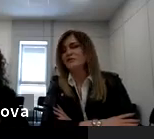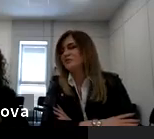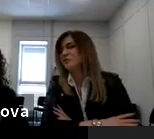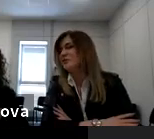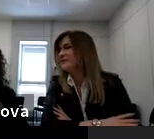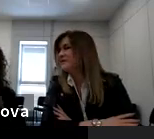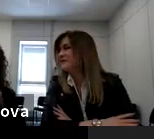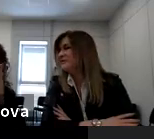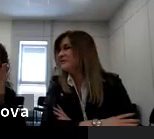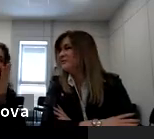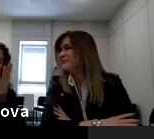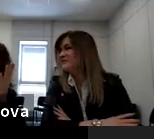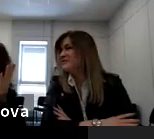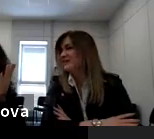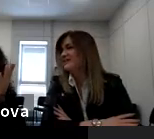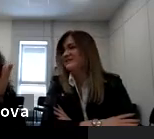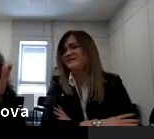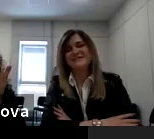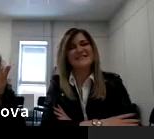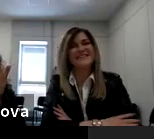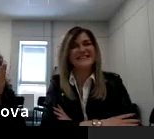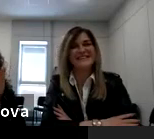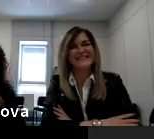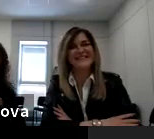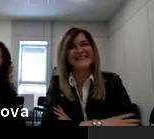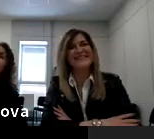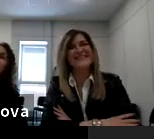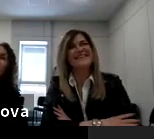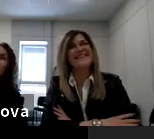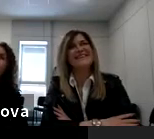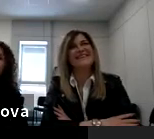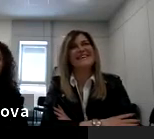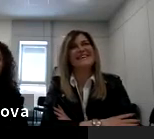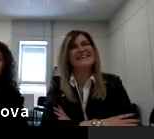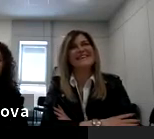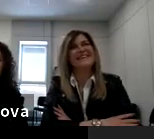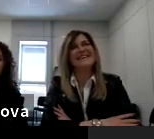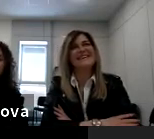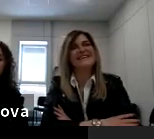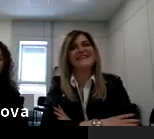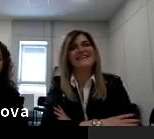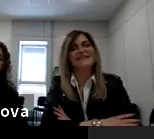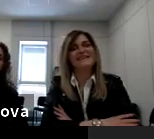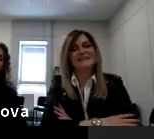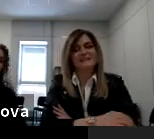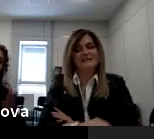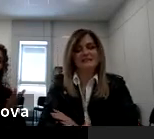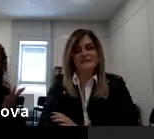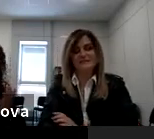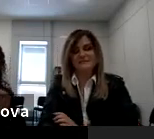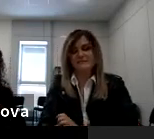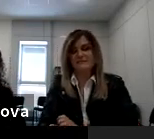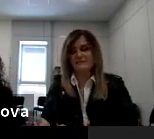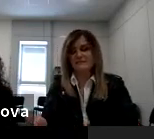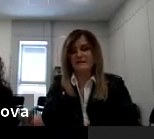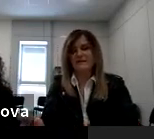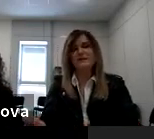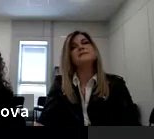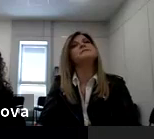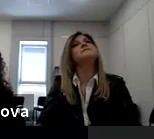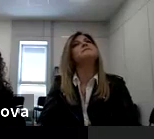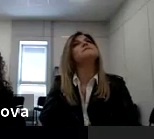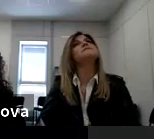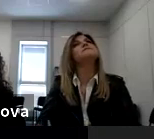For showing. For showing, yes, yeah. Space between windows. It's better to show on the example